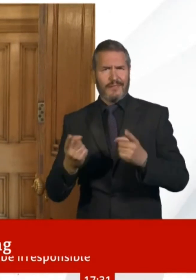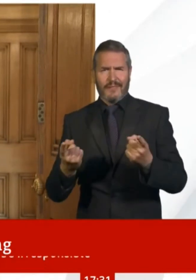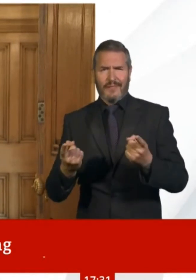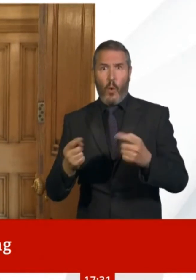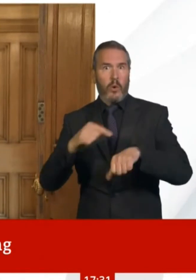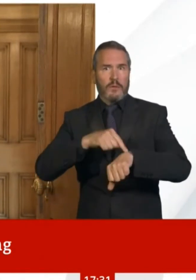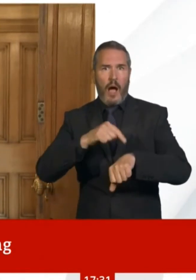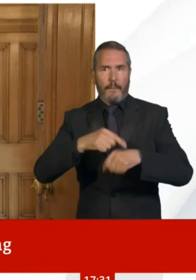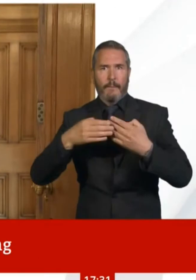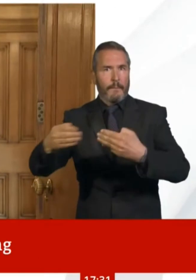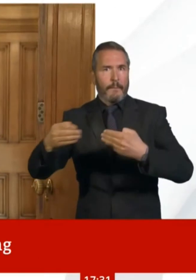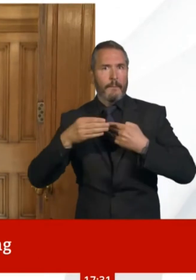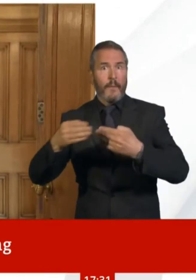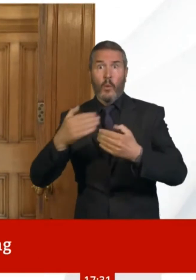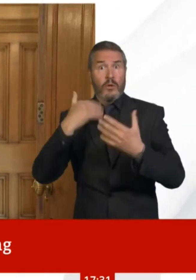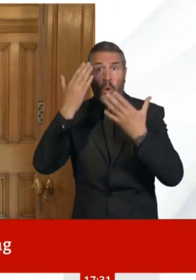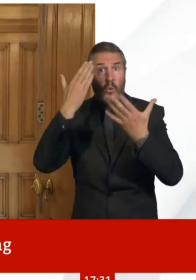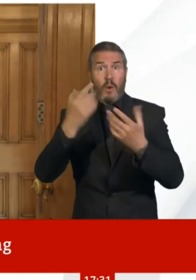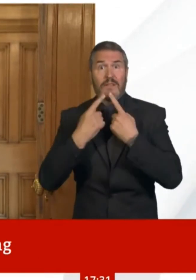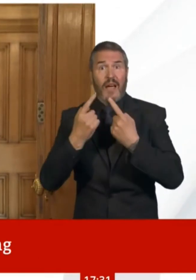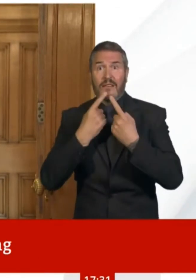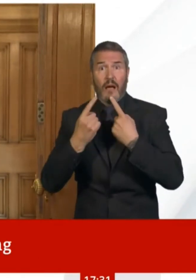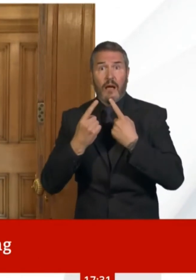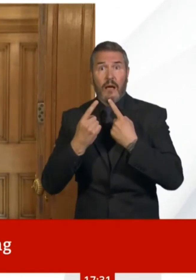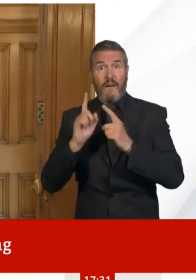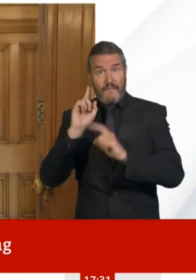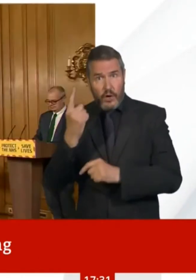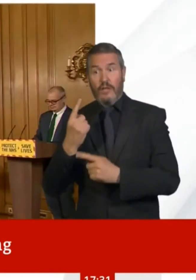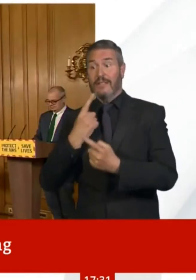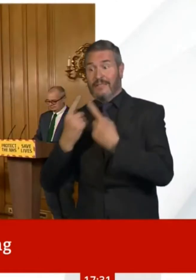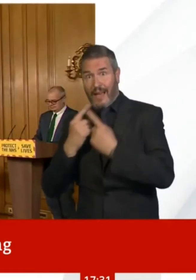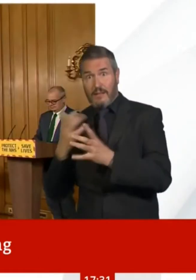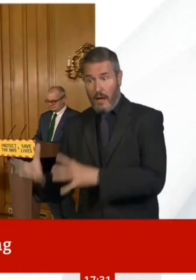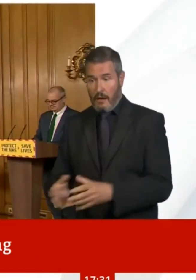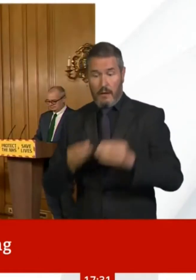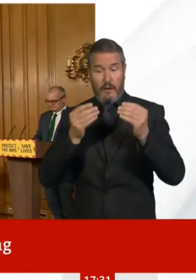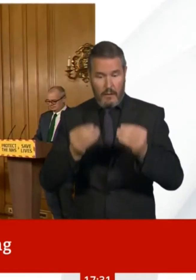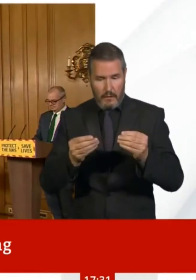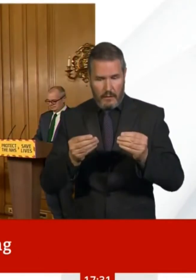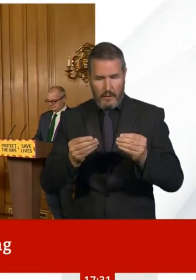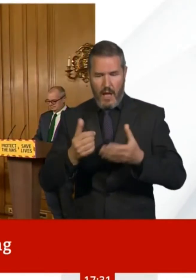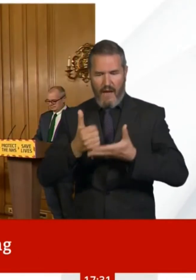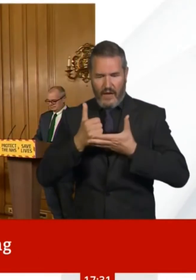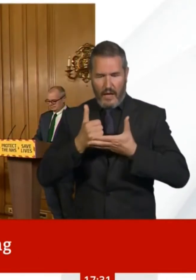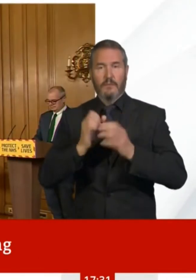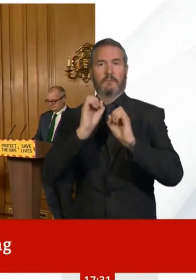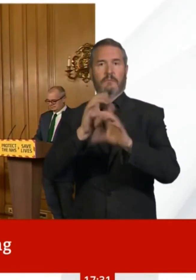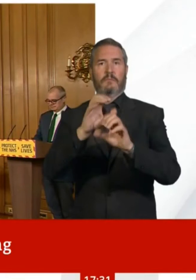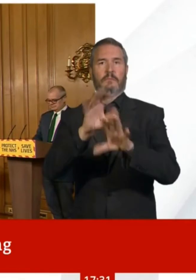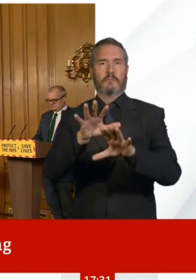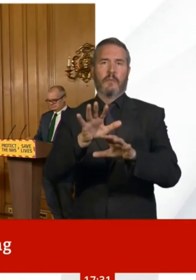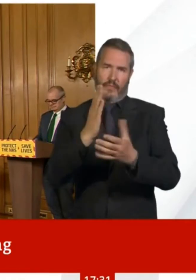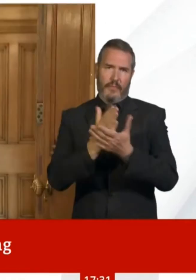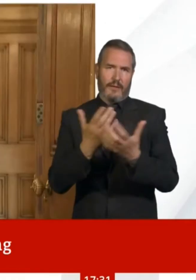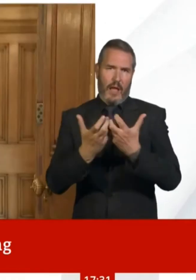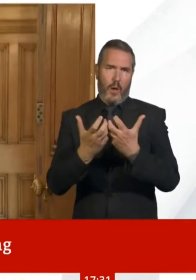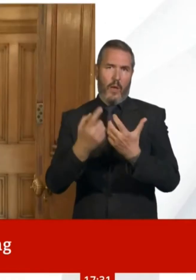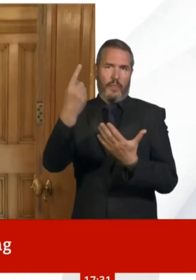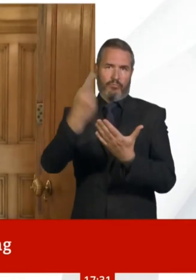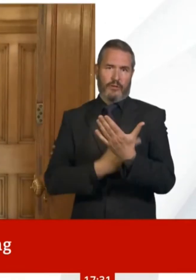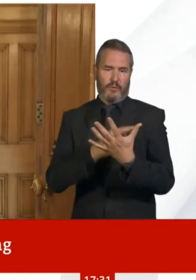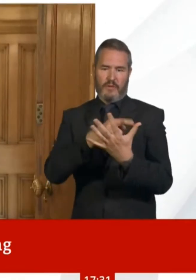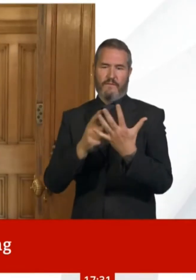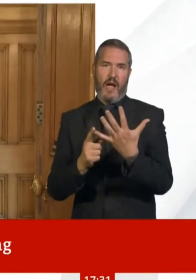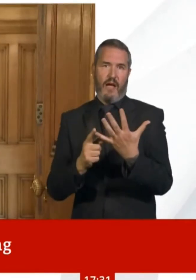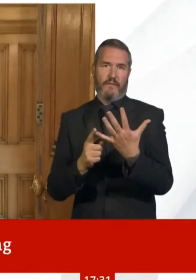time frame, because we don't have the data yet from SAGE. So we'll continue to be guided by the principles we started with, that